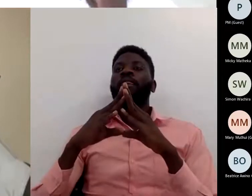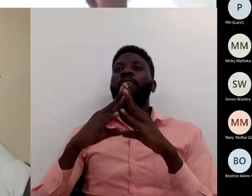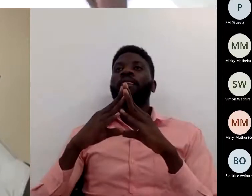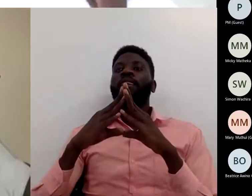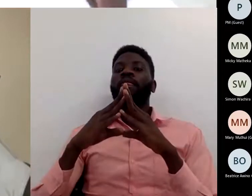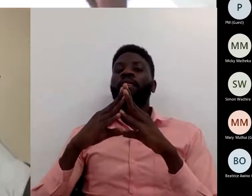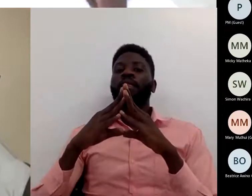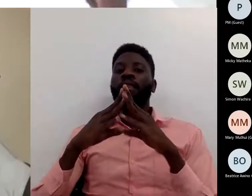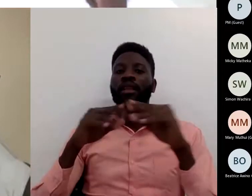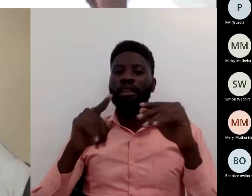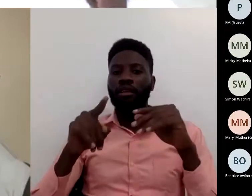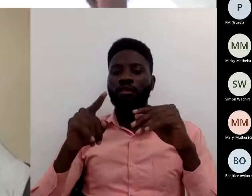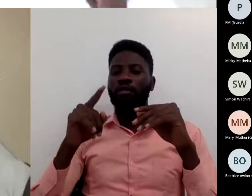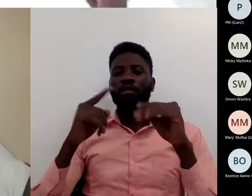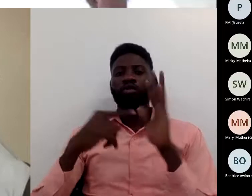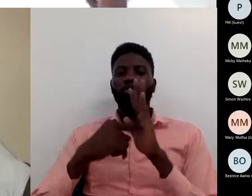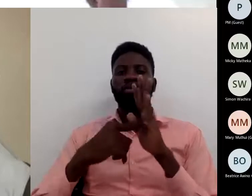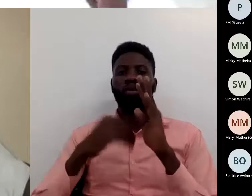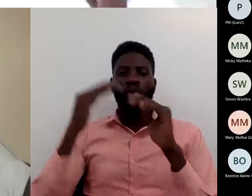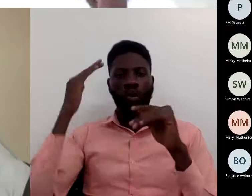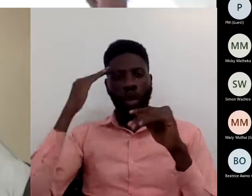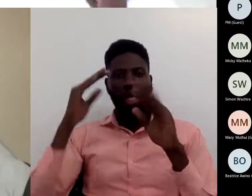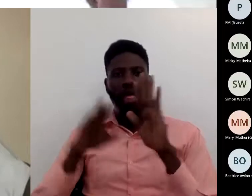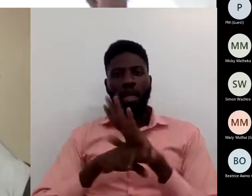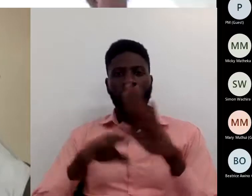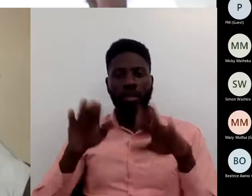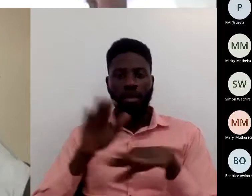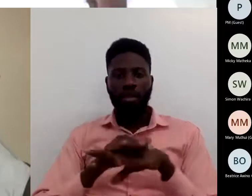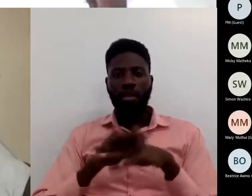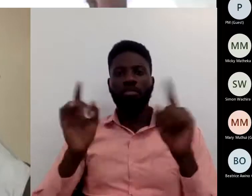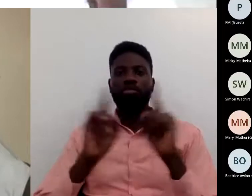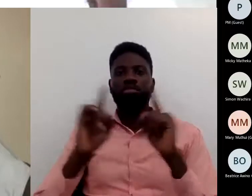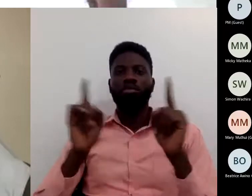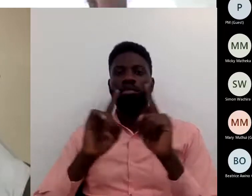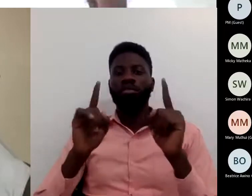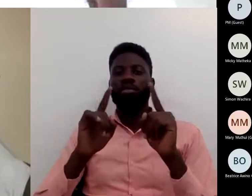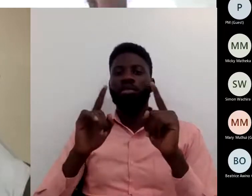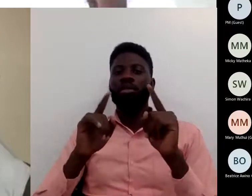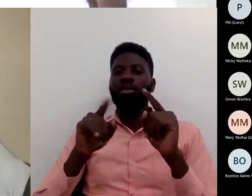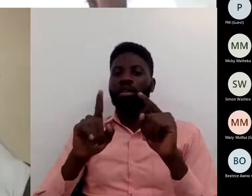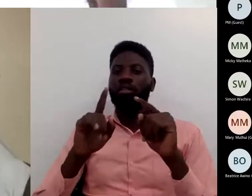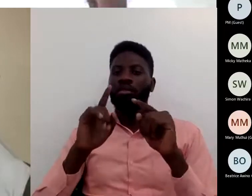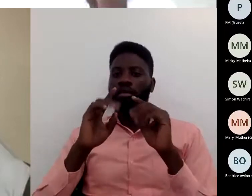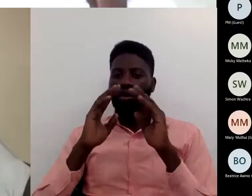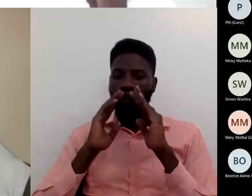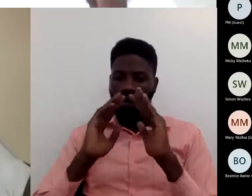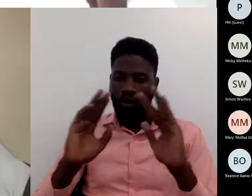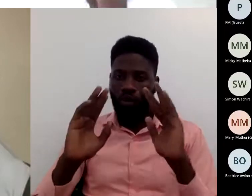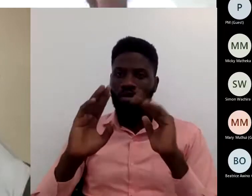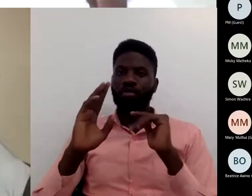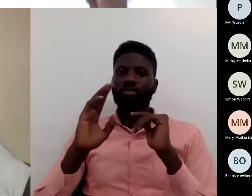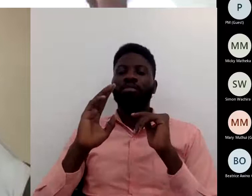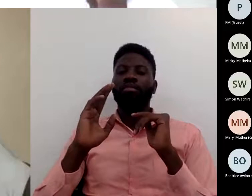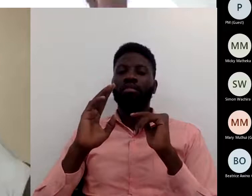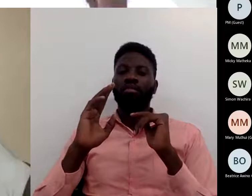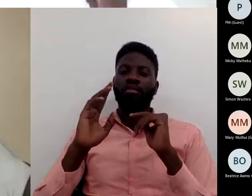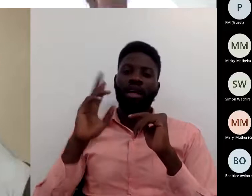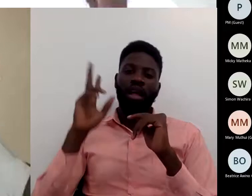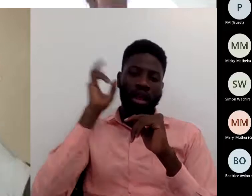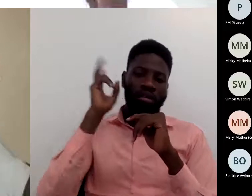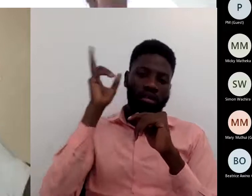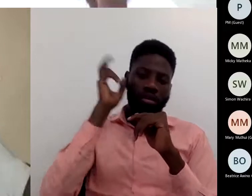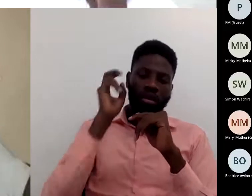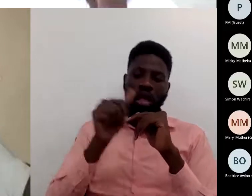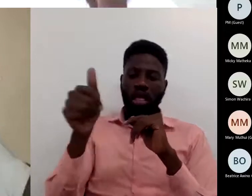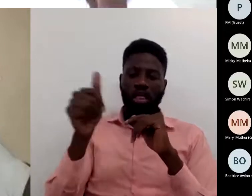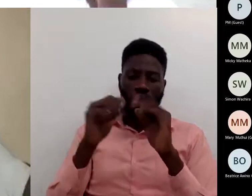you don't know everything, and taking it to the next step of just be quiet and listen to others. I think my